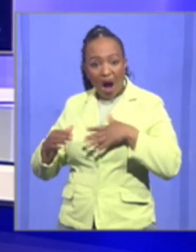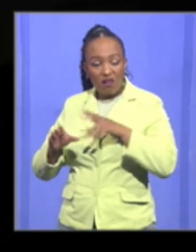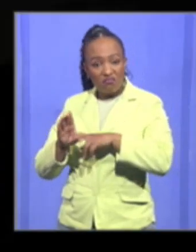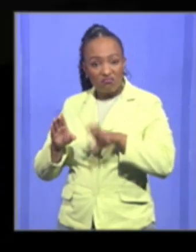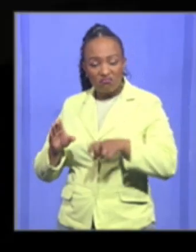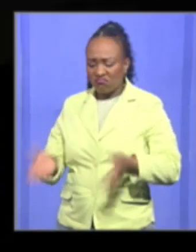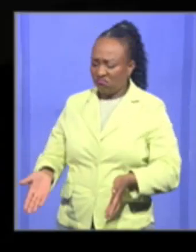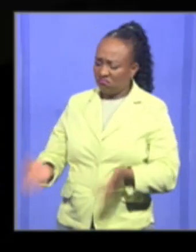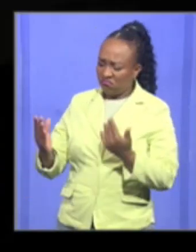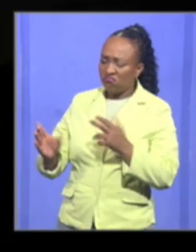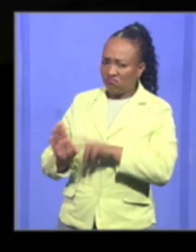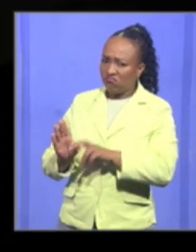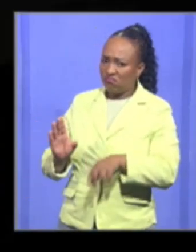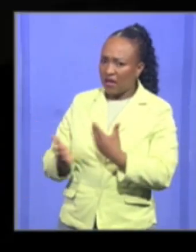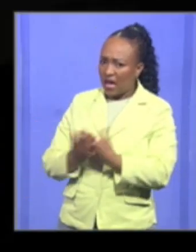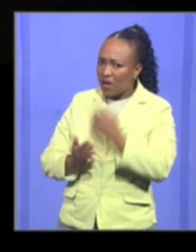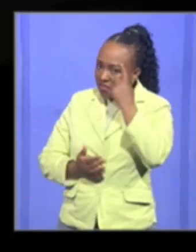gabo.